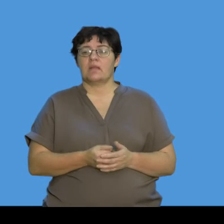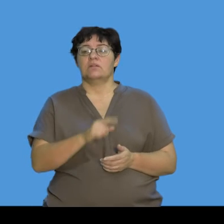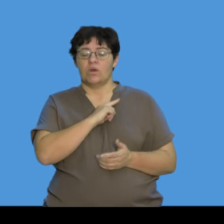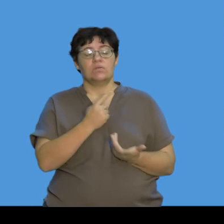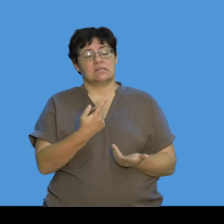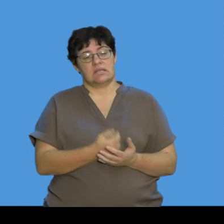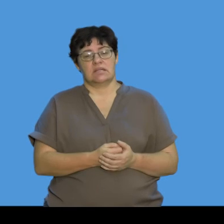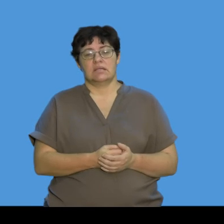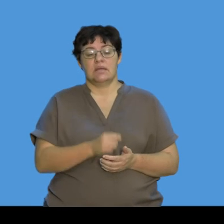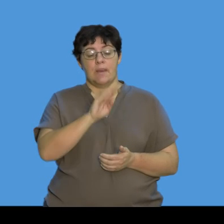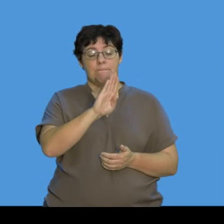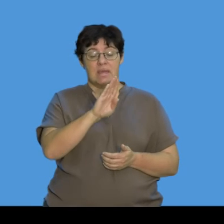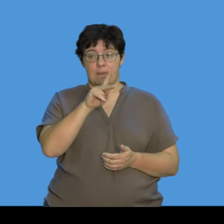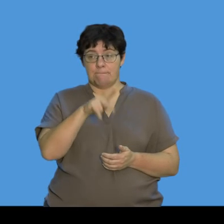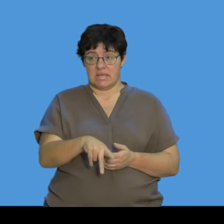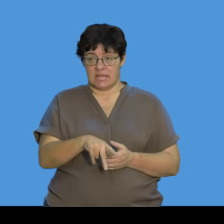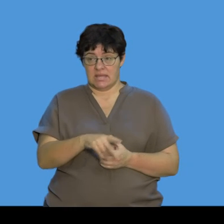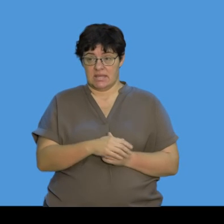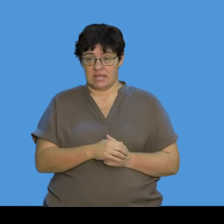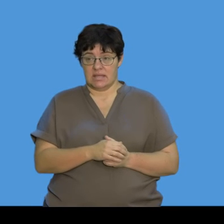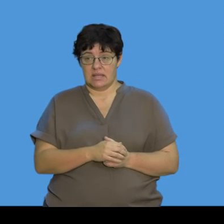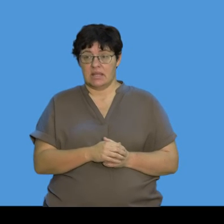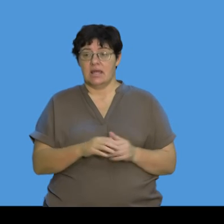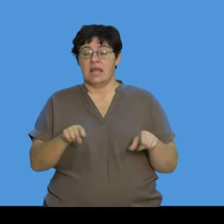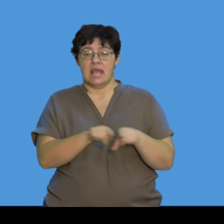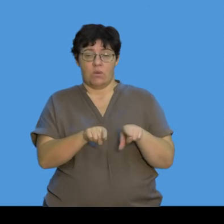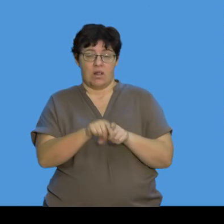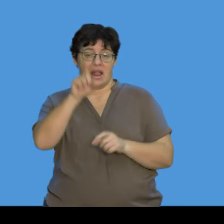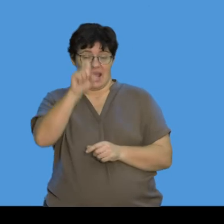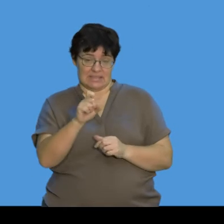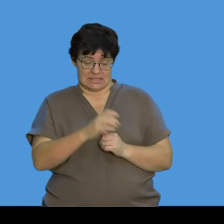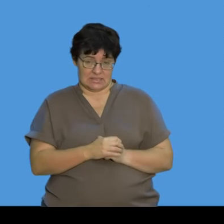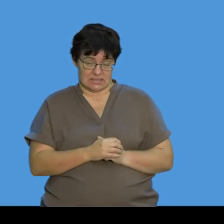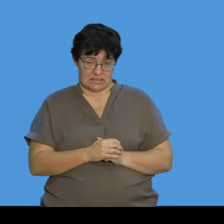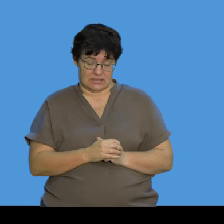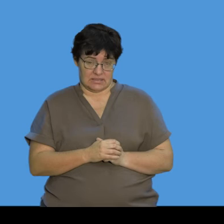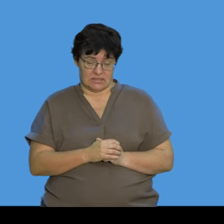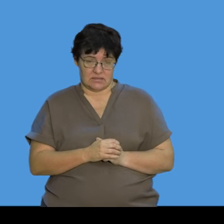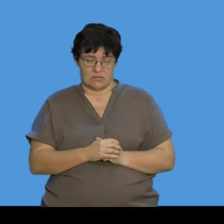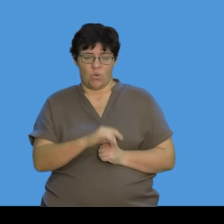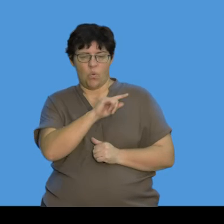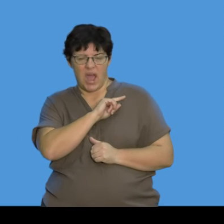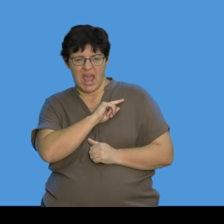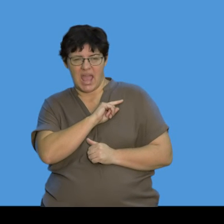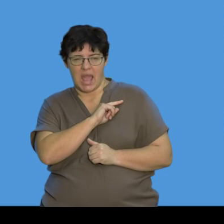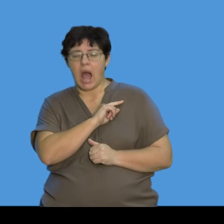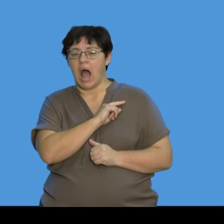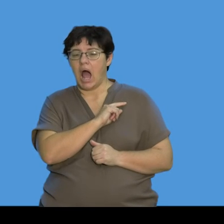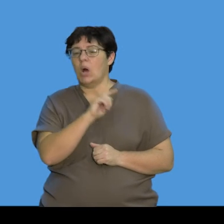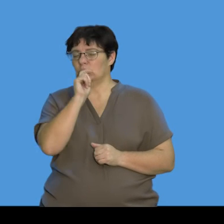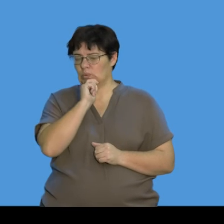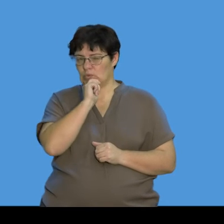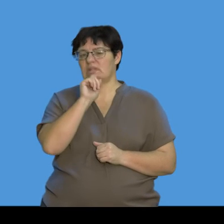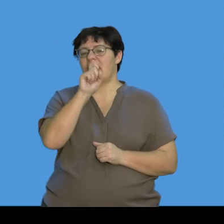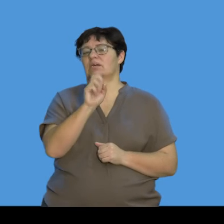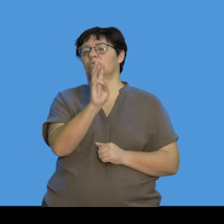let my BP to equal to X, right? just so that I know that I'm going to be using